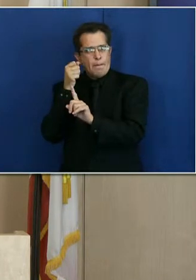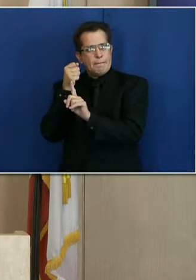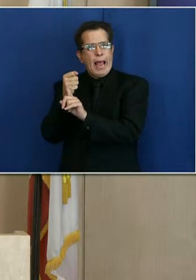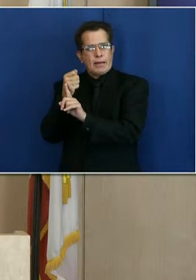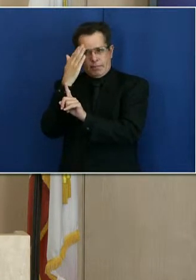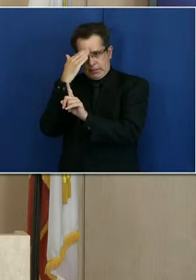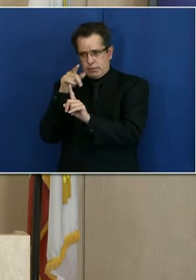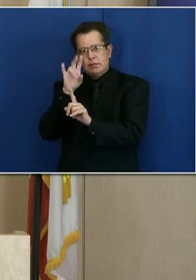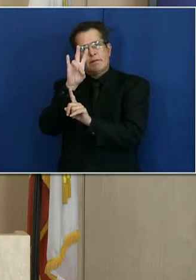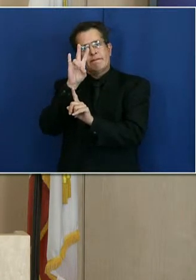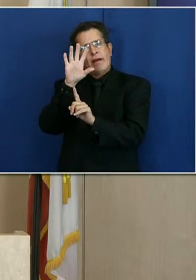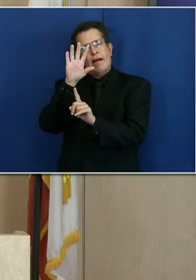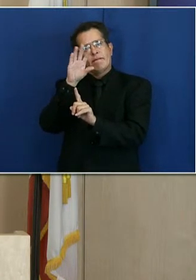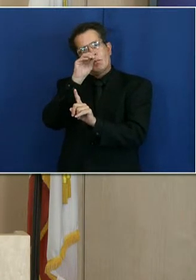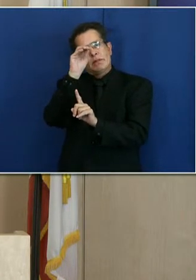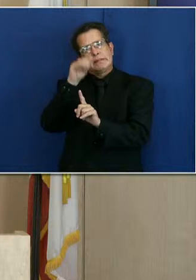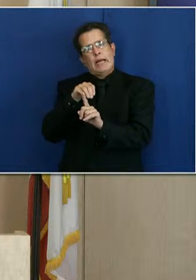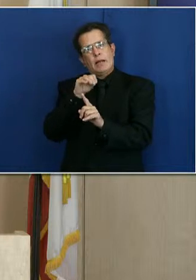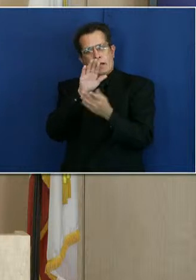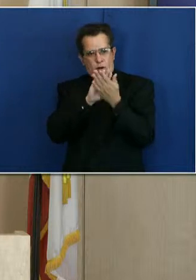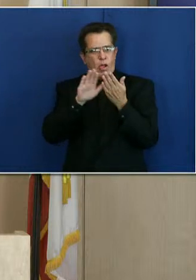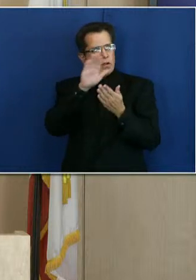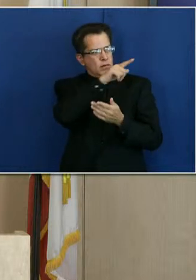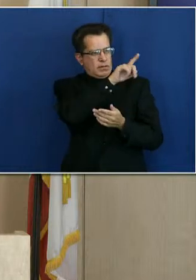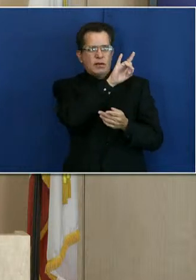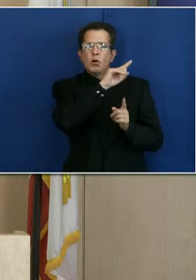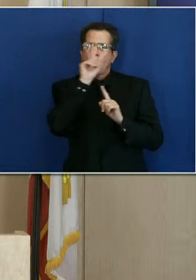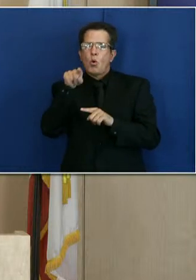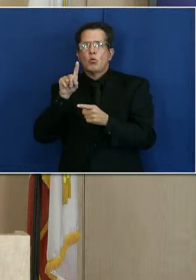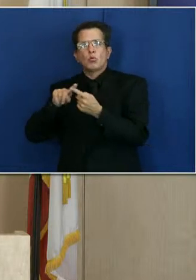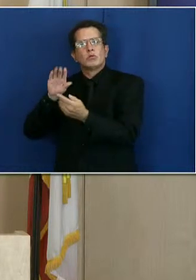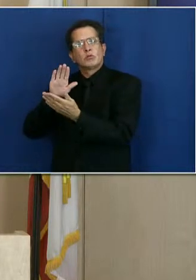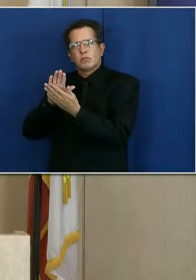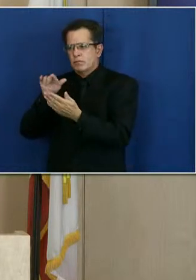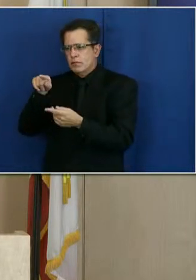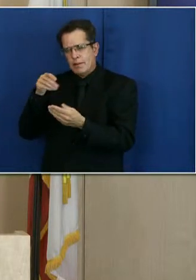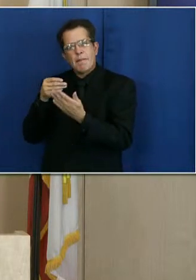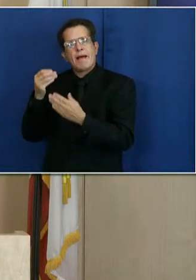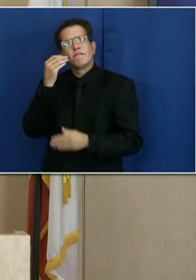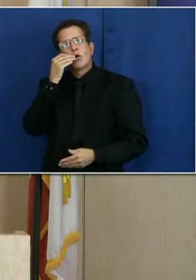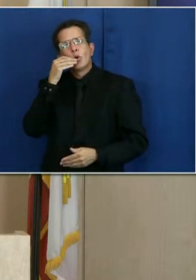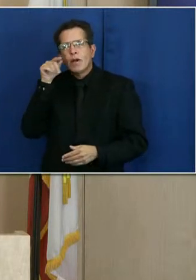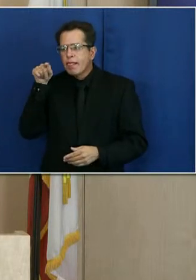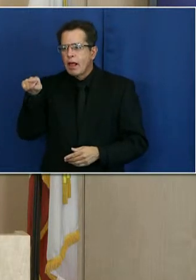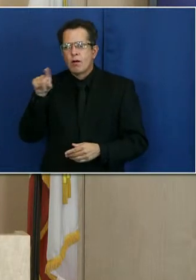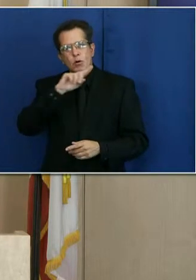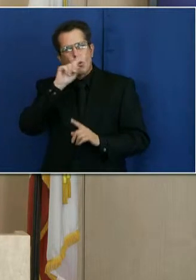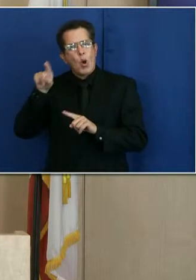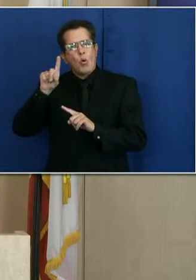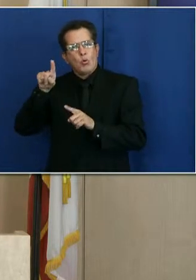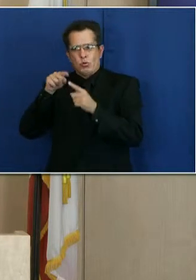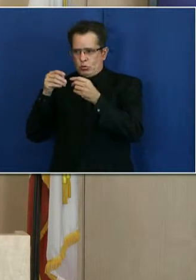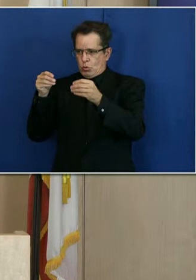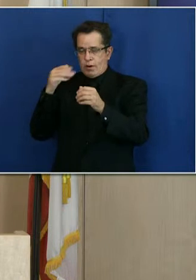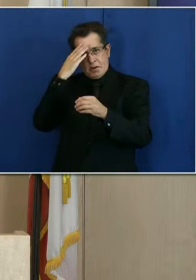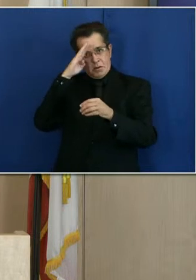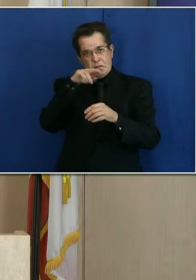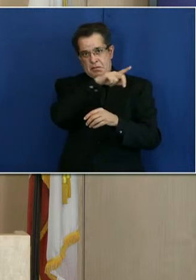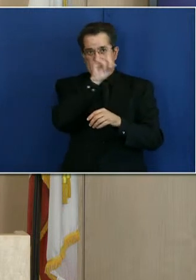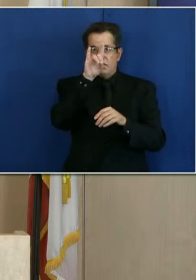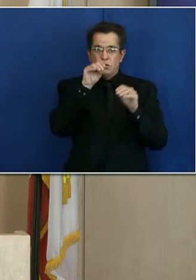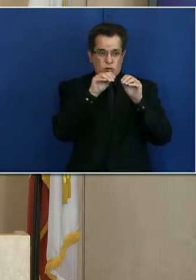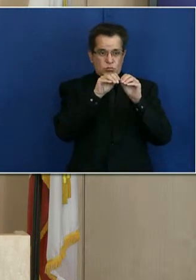of the cases are off campus? These students, I assume, are going to grocery stores near campus, going to get food near campus. I mean, do we know that the virus has spread to